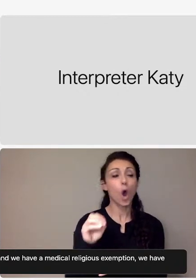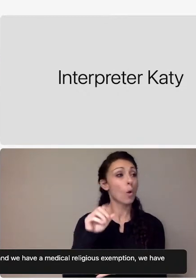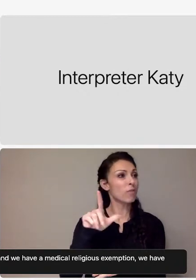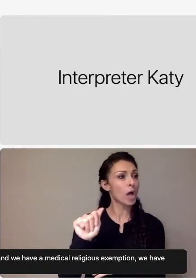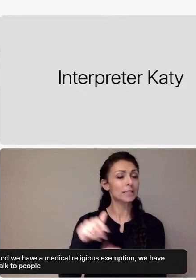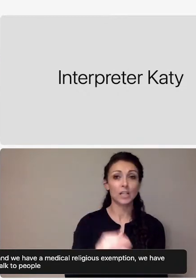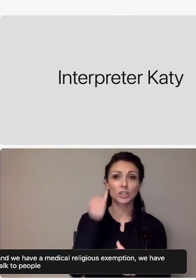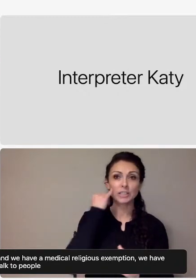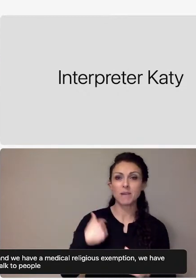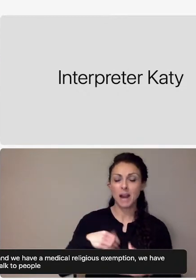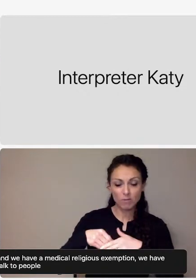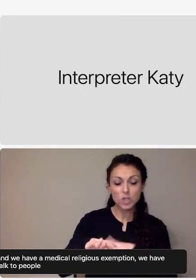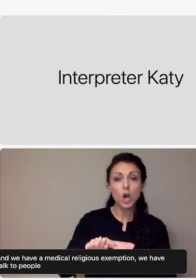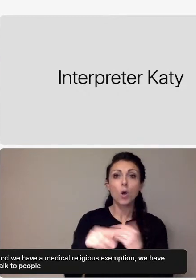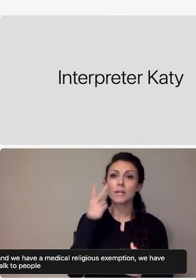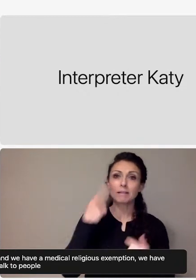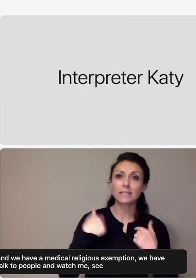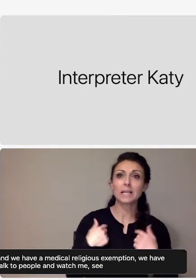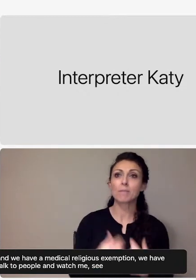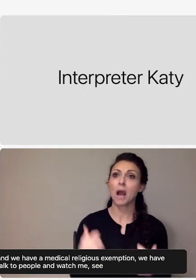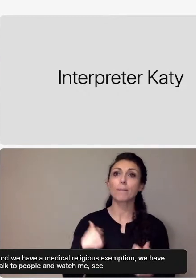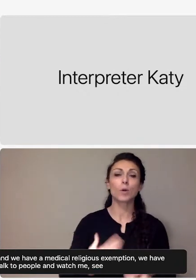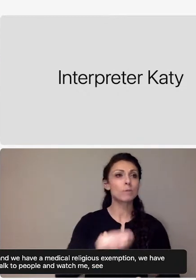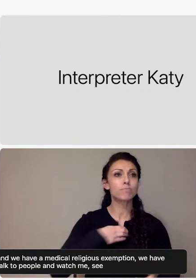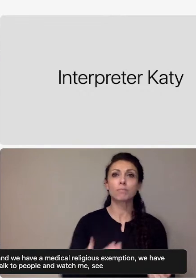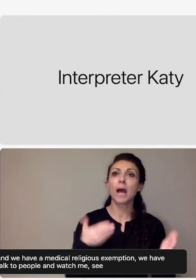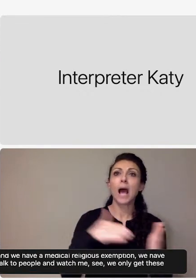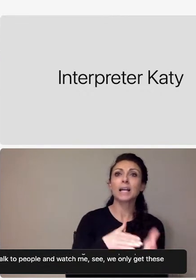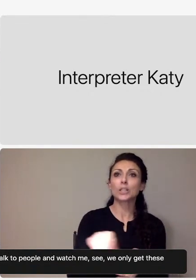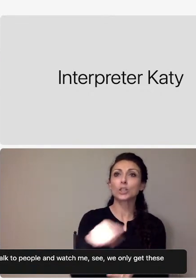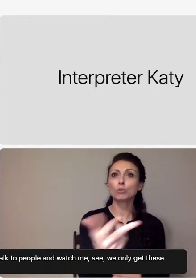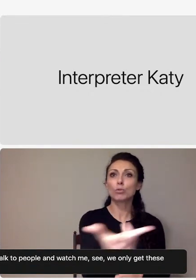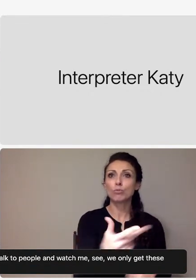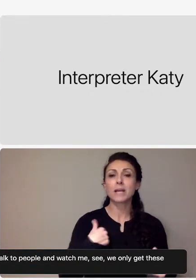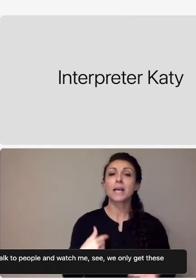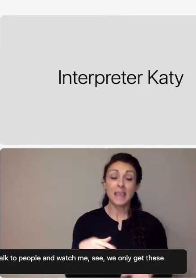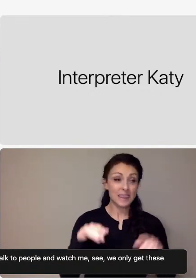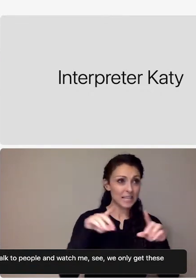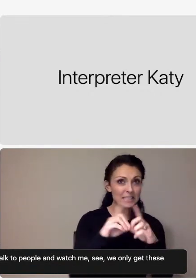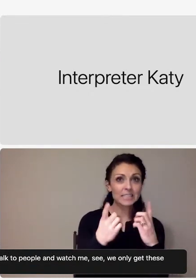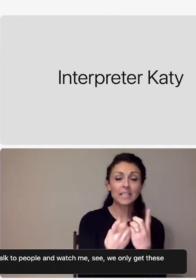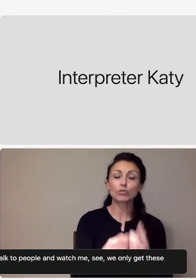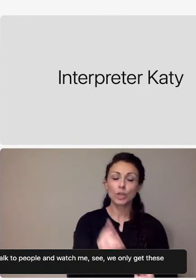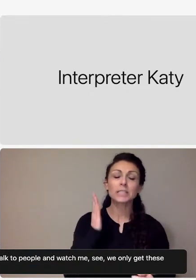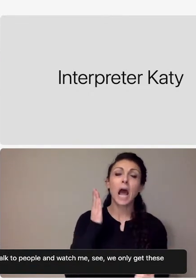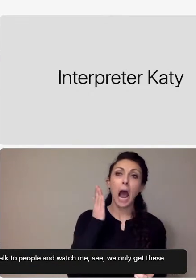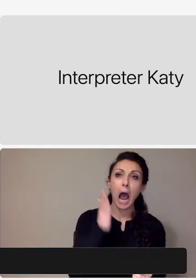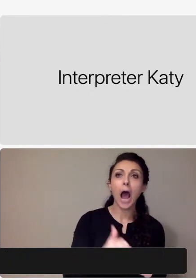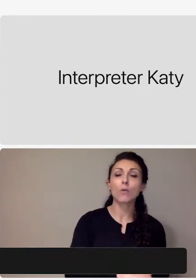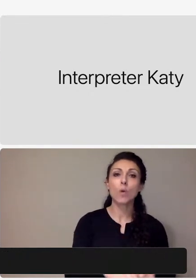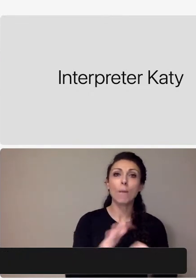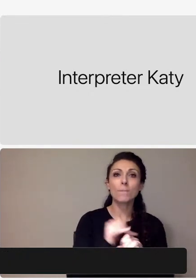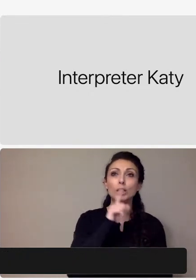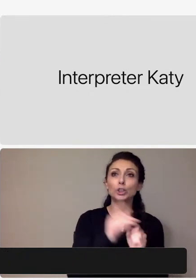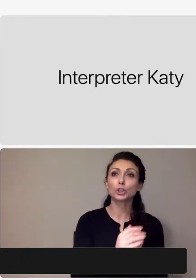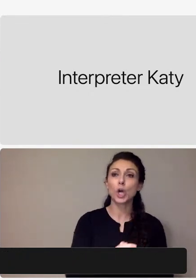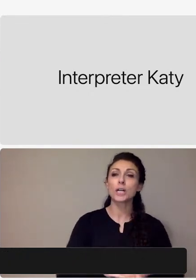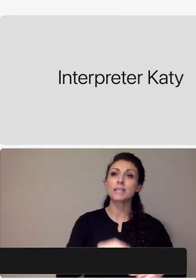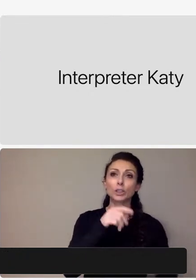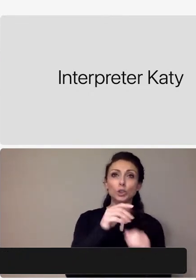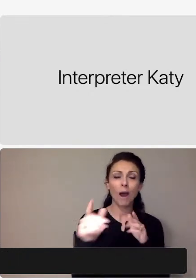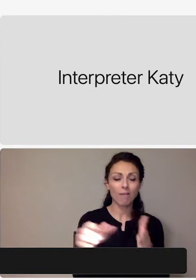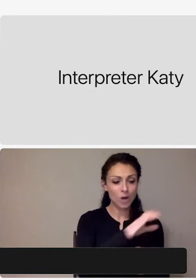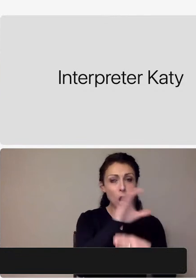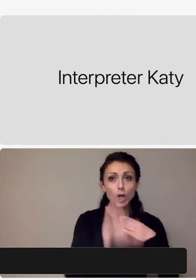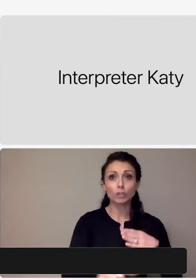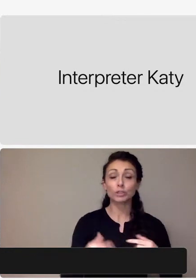washington you'll see i will against these three in this district i will take this district down by your name starting tomorrow with everything i've got and i tell you as